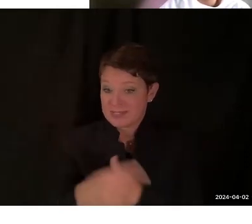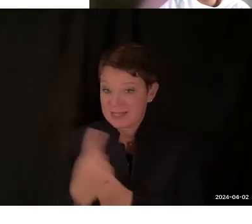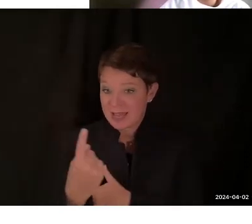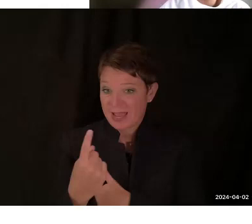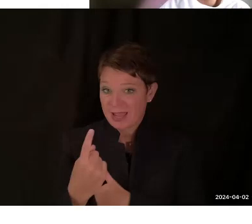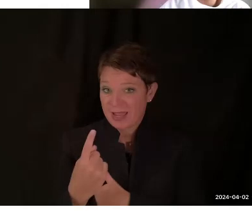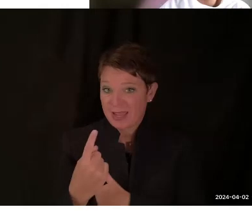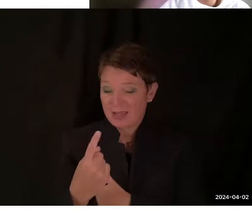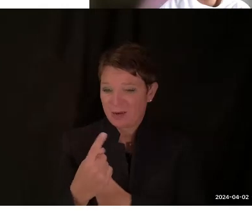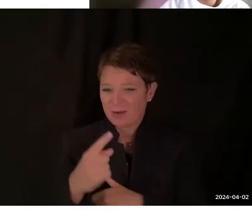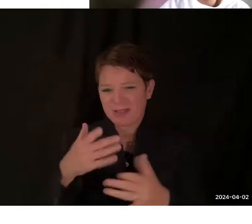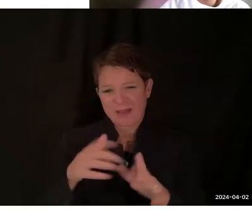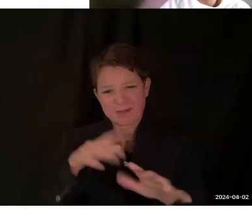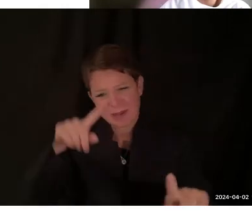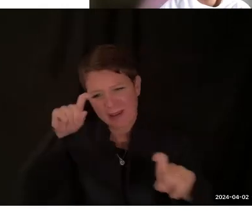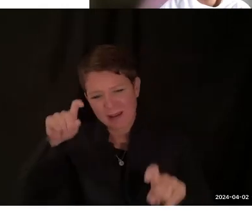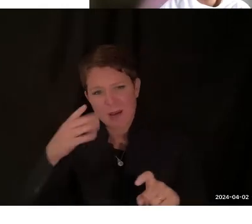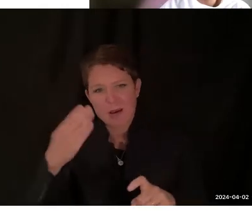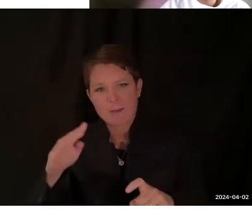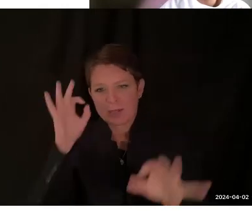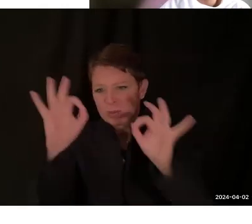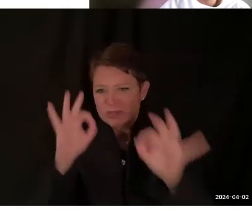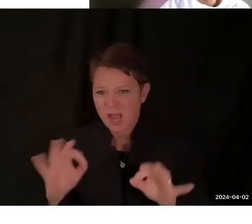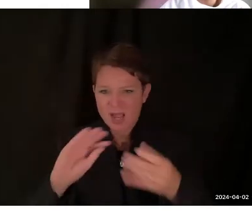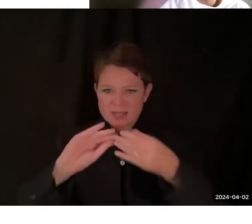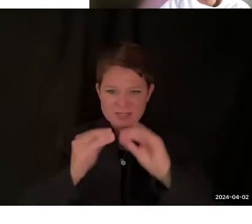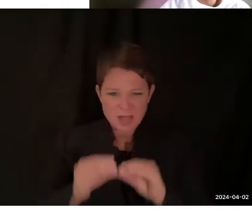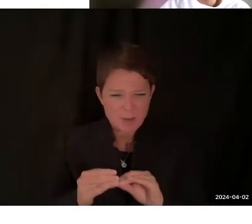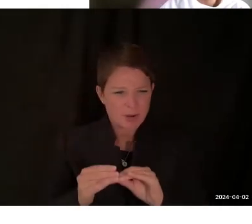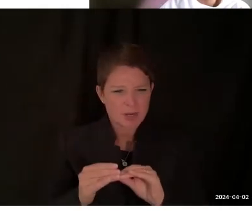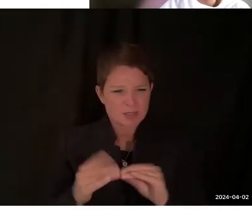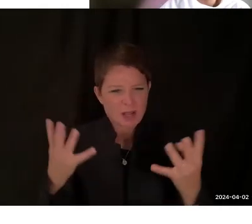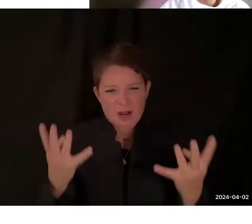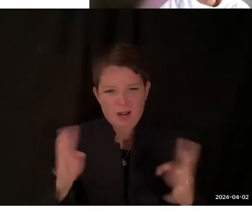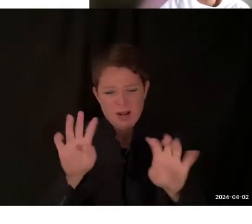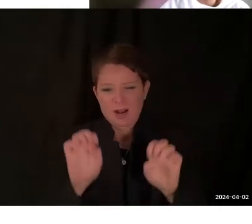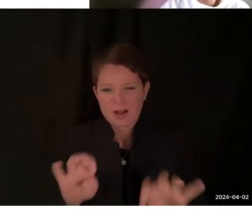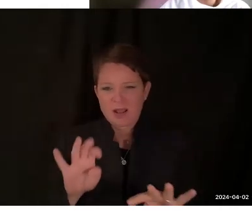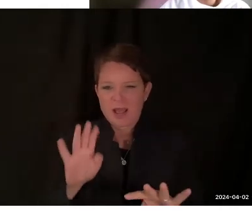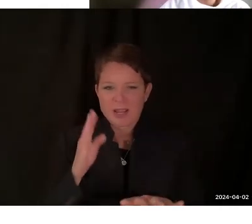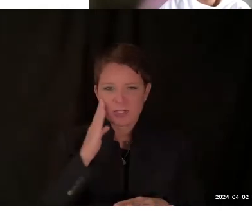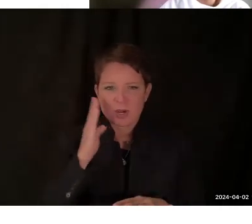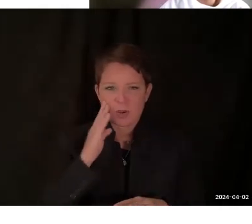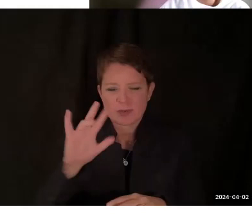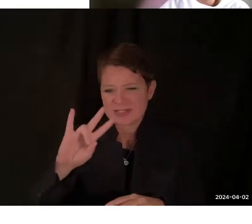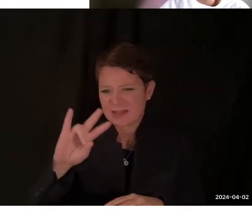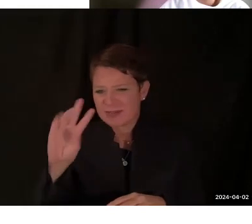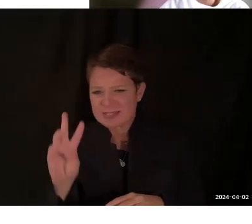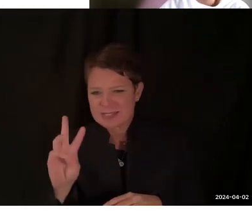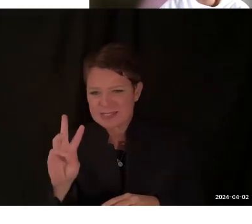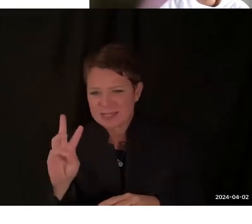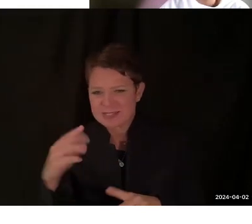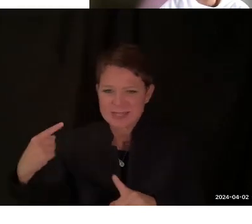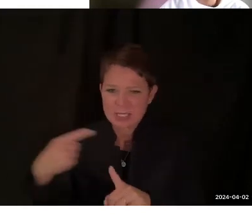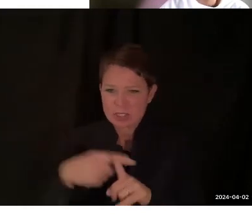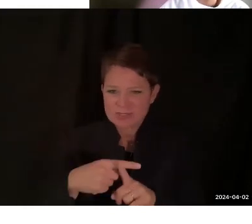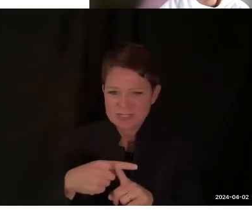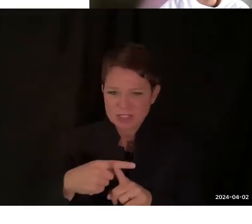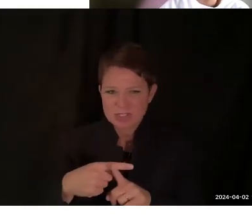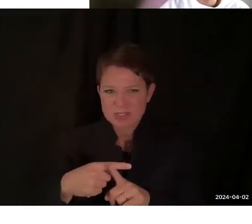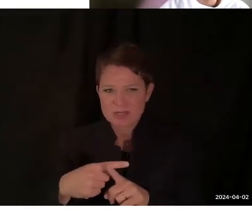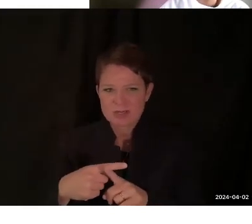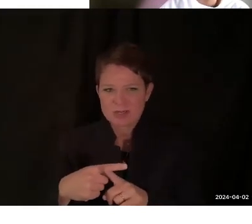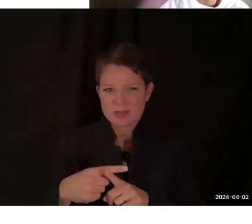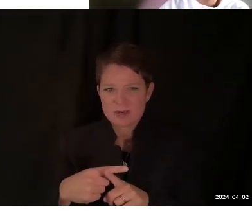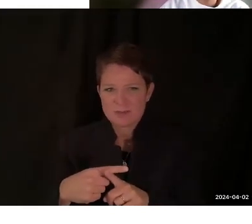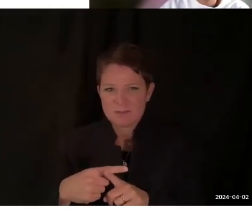me befuddled. And all these blue dots, they all had numbers on them. I know there's a gimmick with 76 intersections,